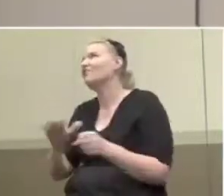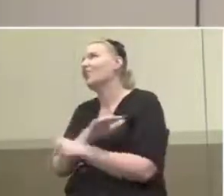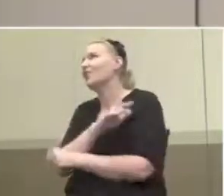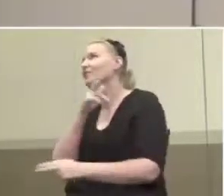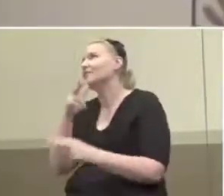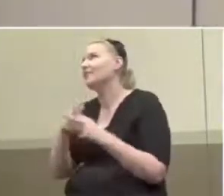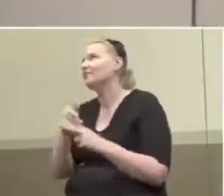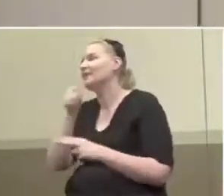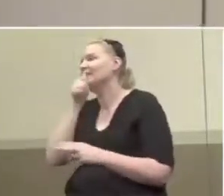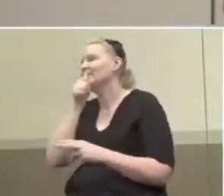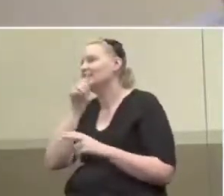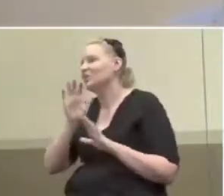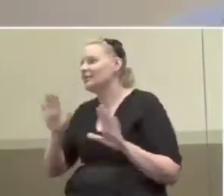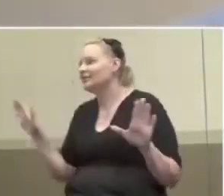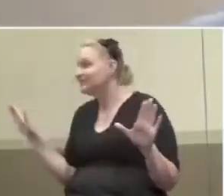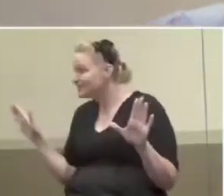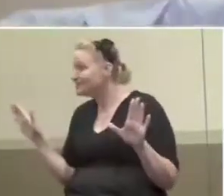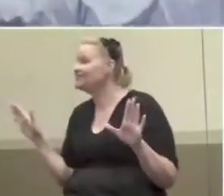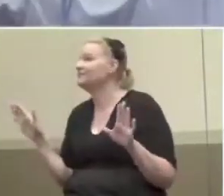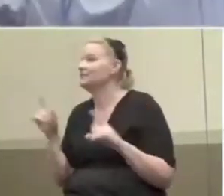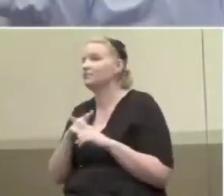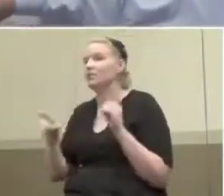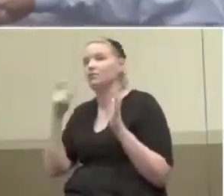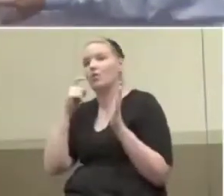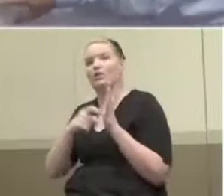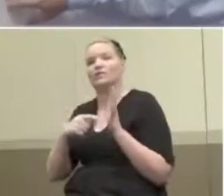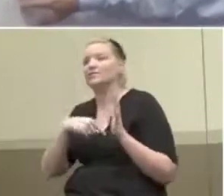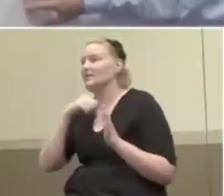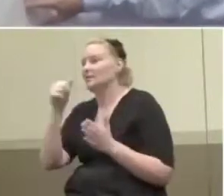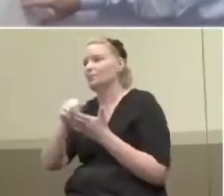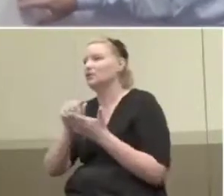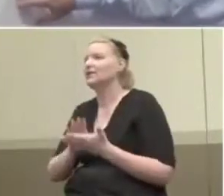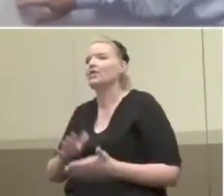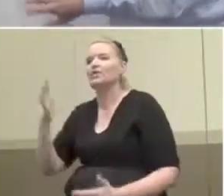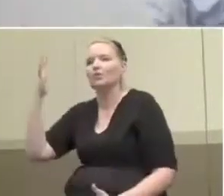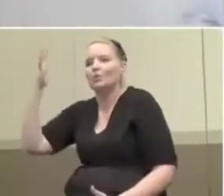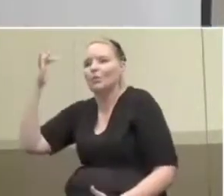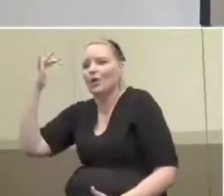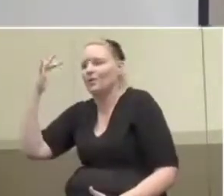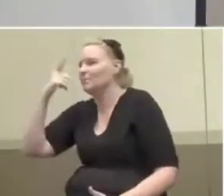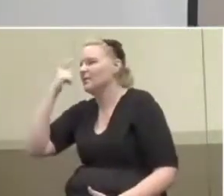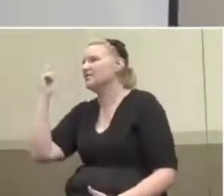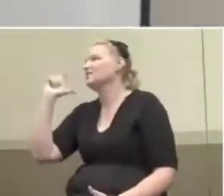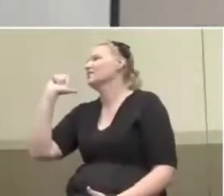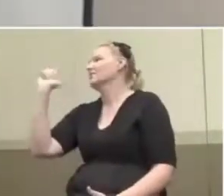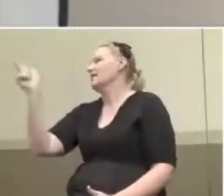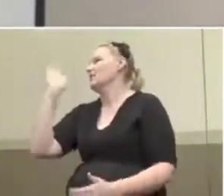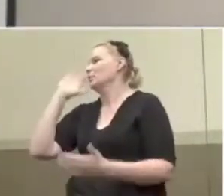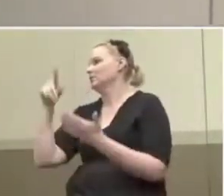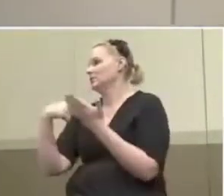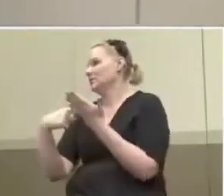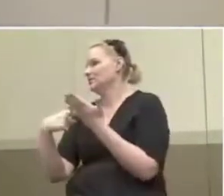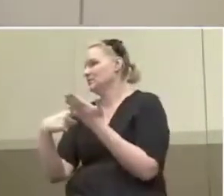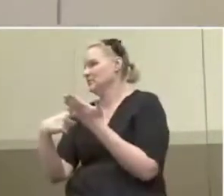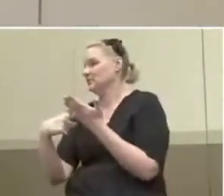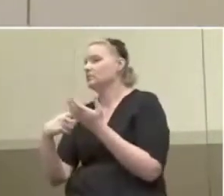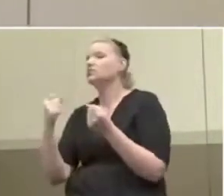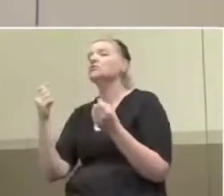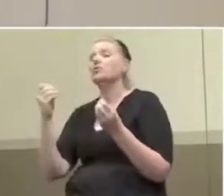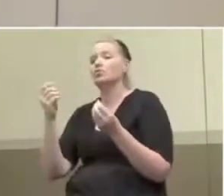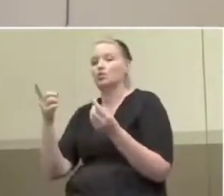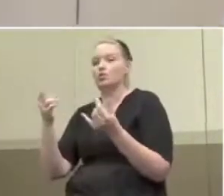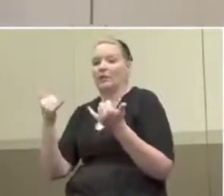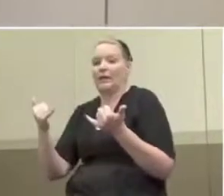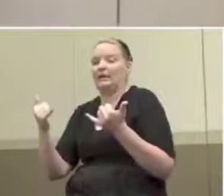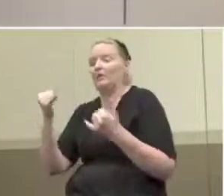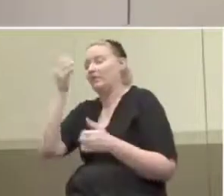want confidentiality secured here. You'll notice that I didn't put why, because we're going to deal with the why later. I'm going to give you a minute to